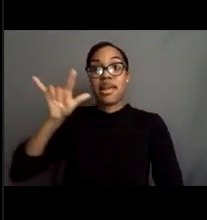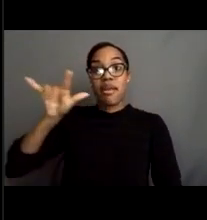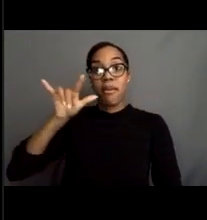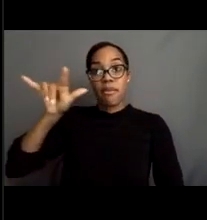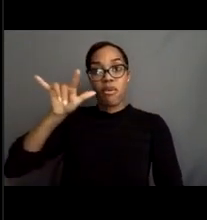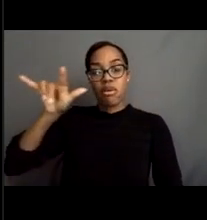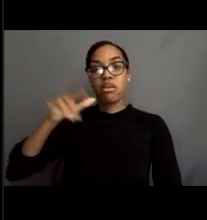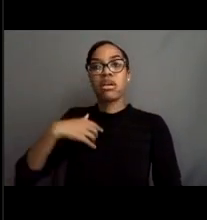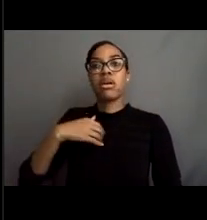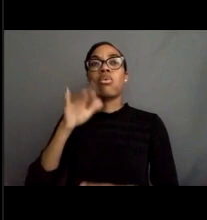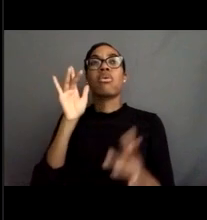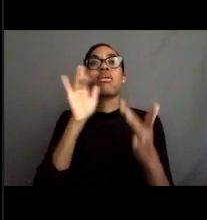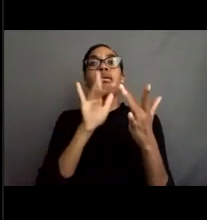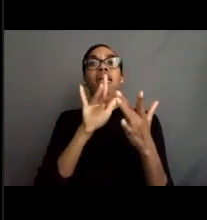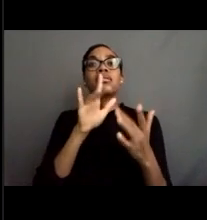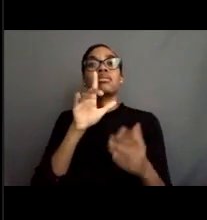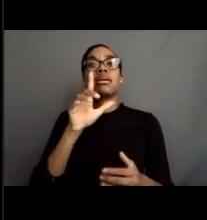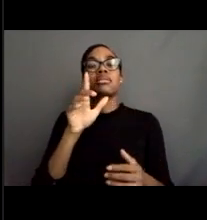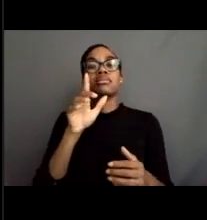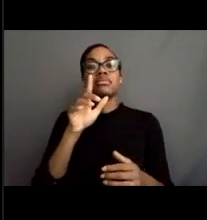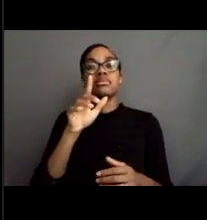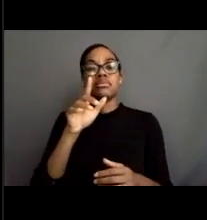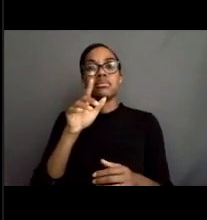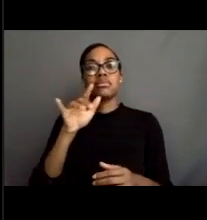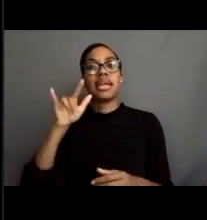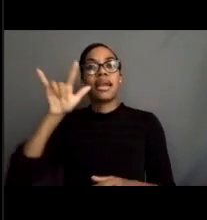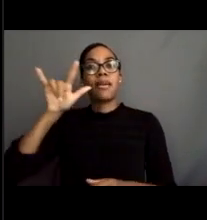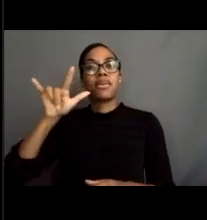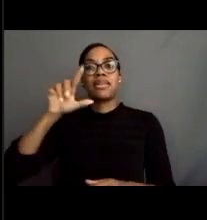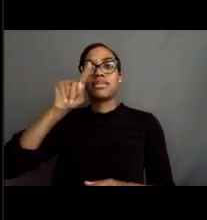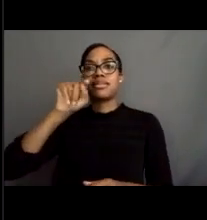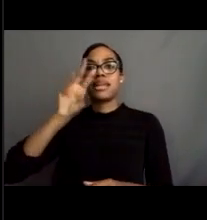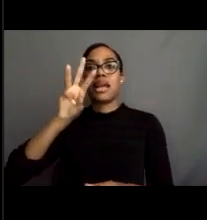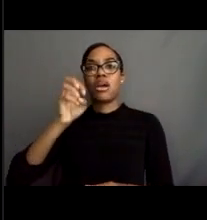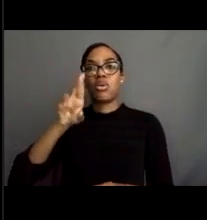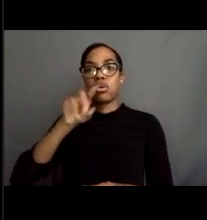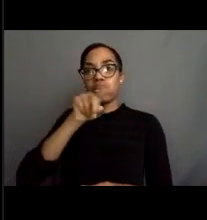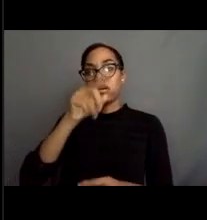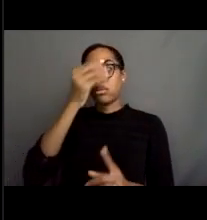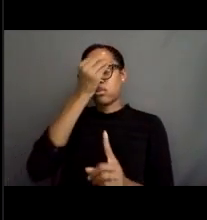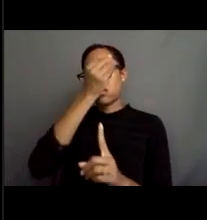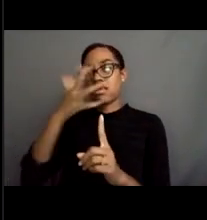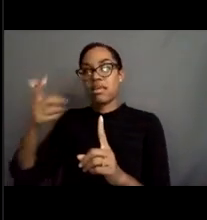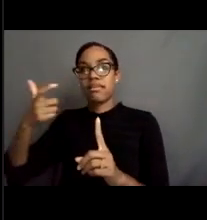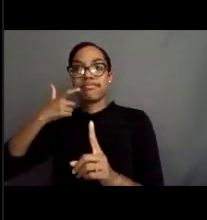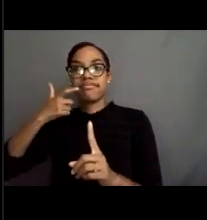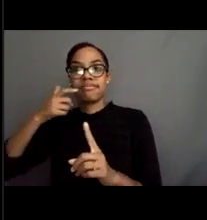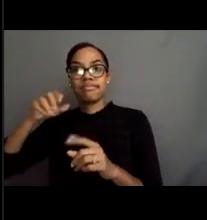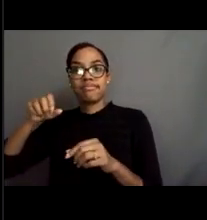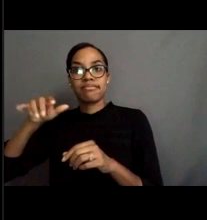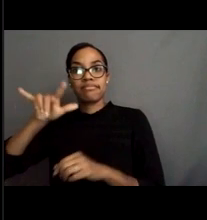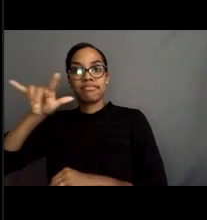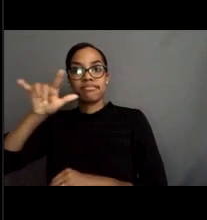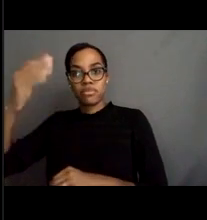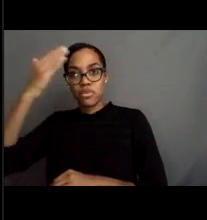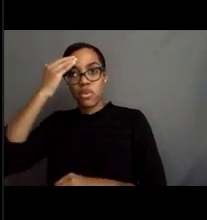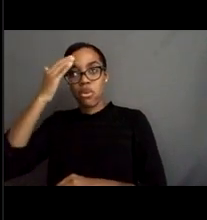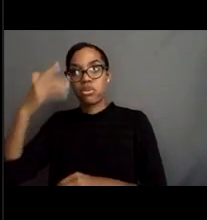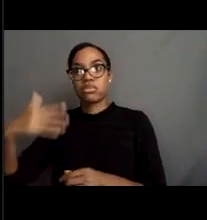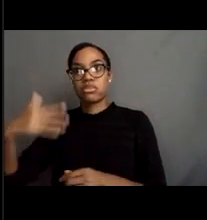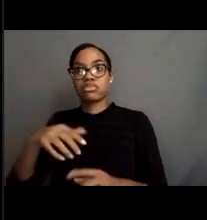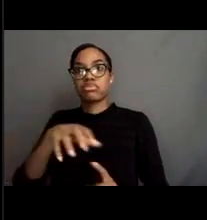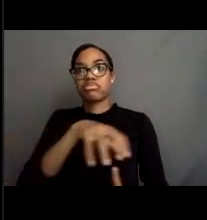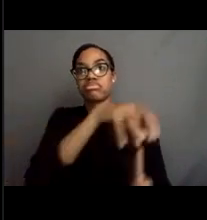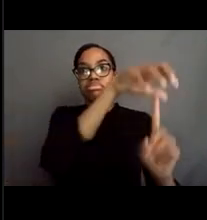they're about to launch the weather balloon, and they make sure the planes know. But they're launched at the same time, so every single day. So the